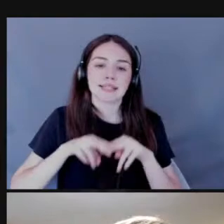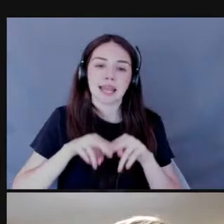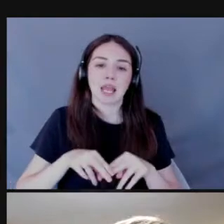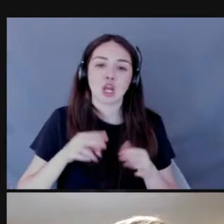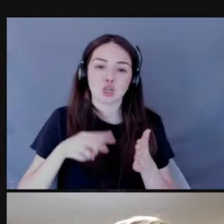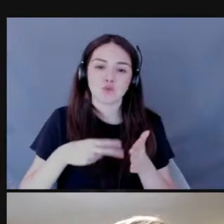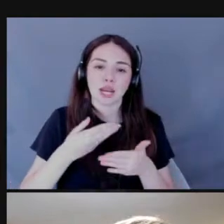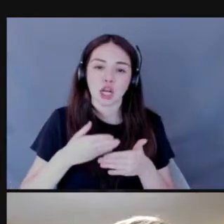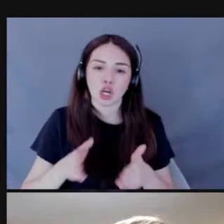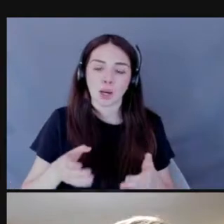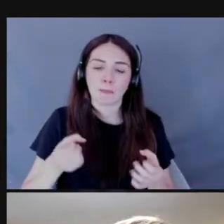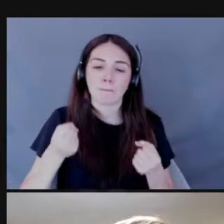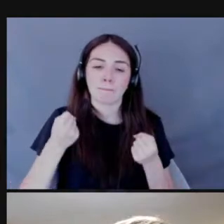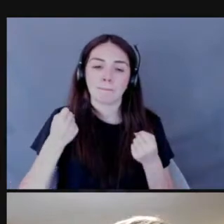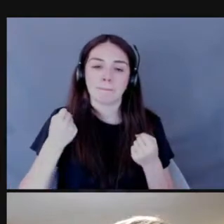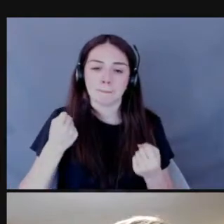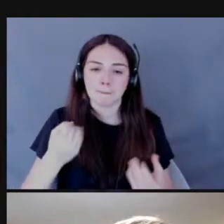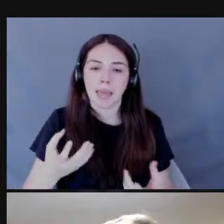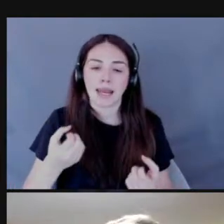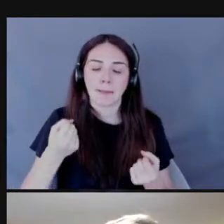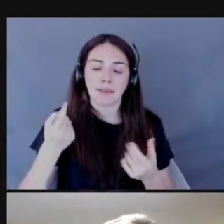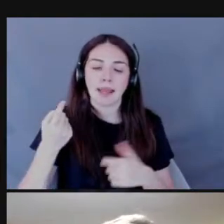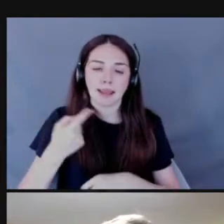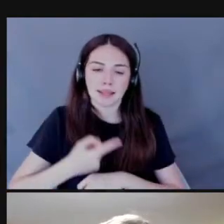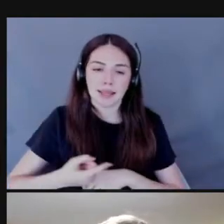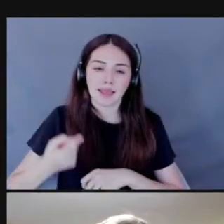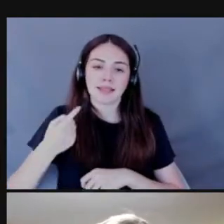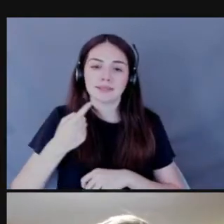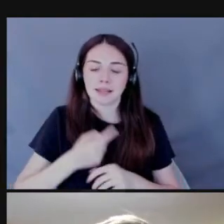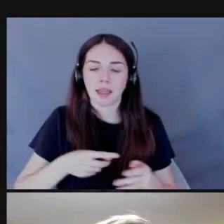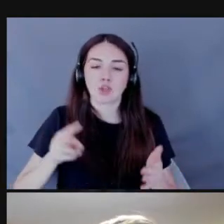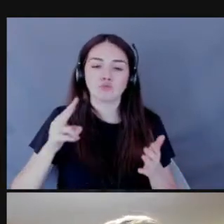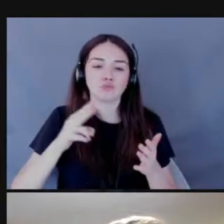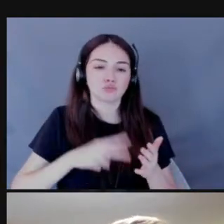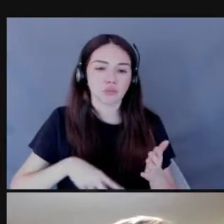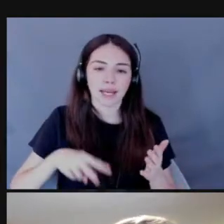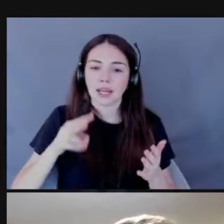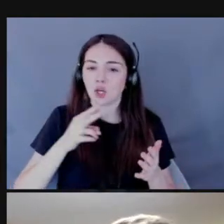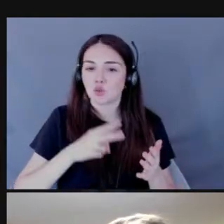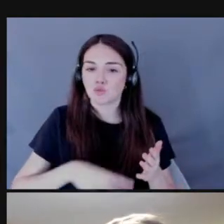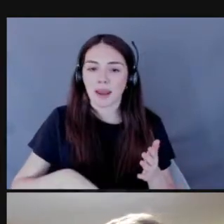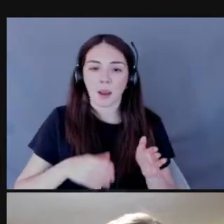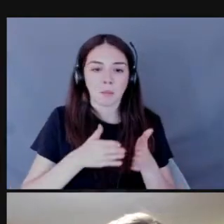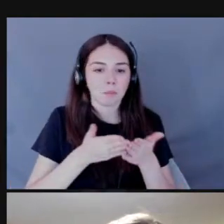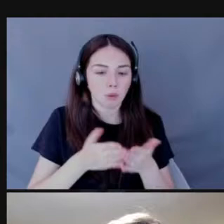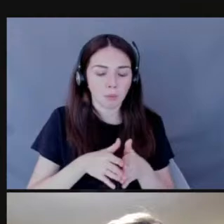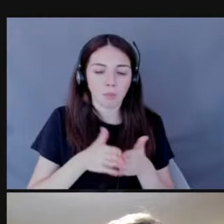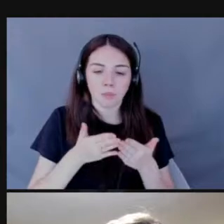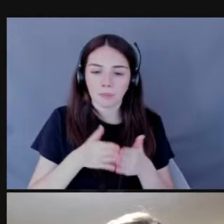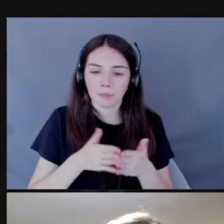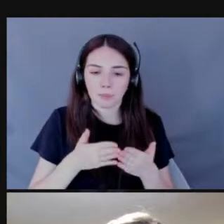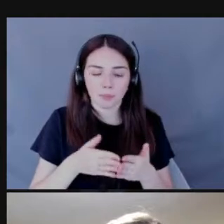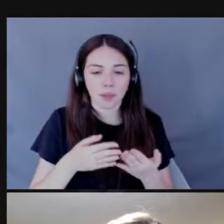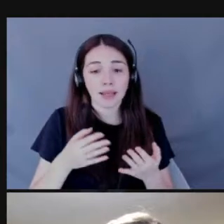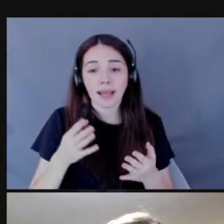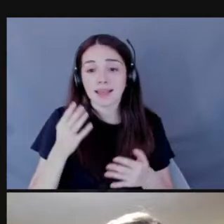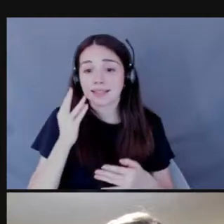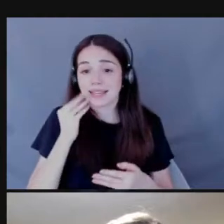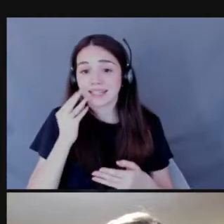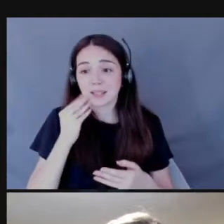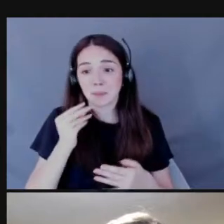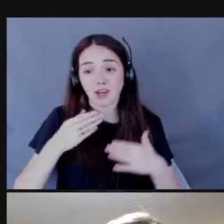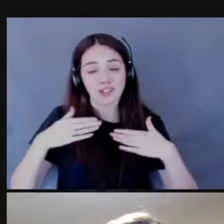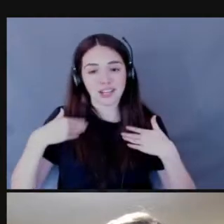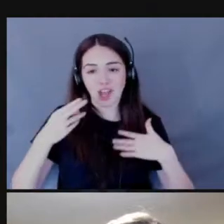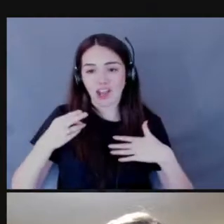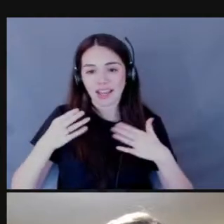many, many days, just going through all their bound volumes. That's an experience that young historians aren't going to have in the